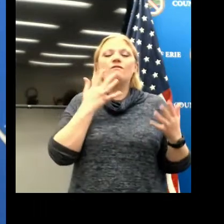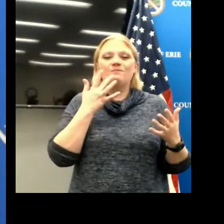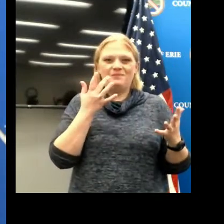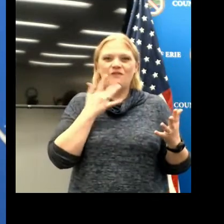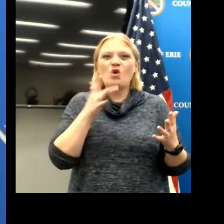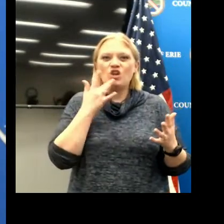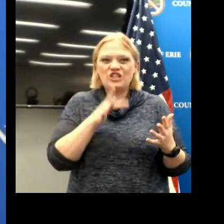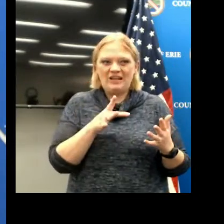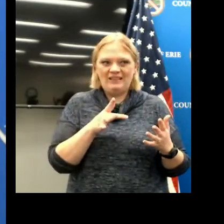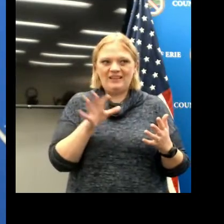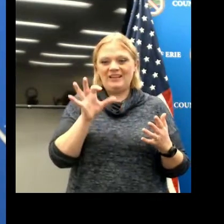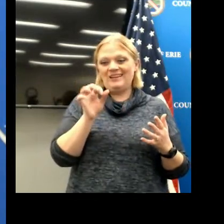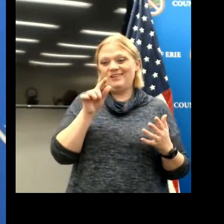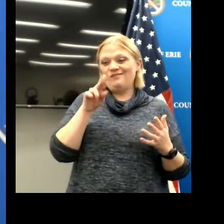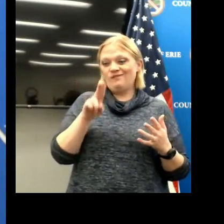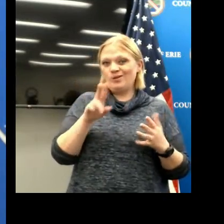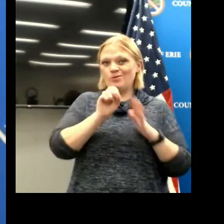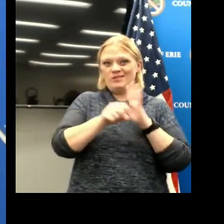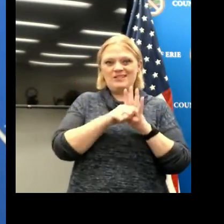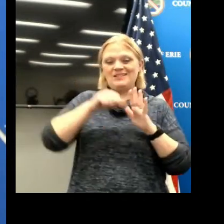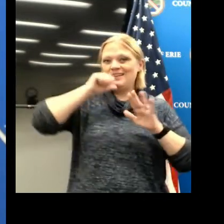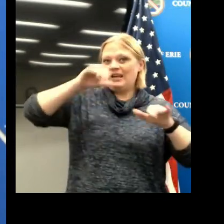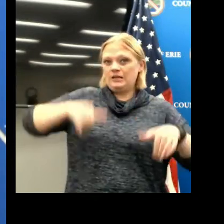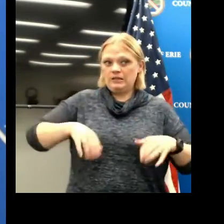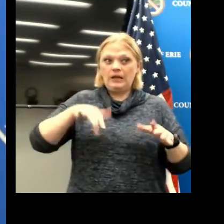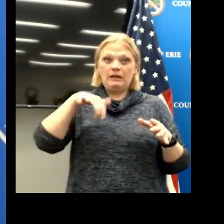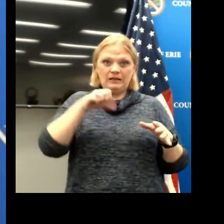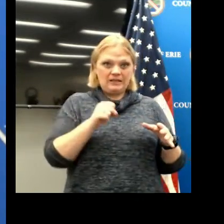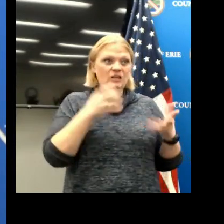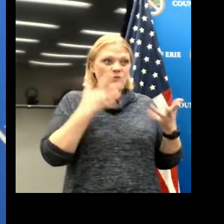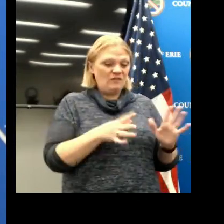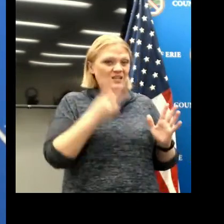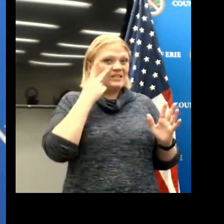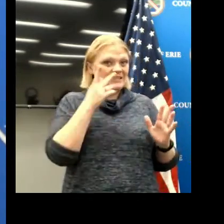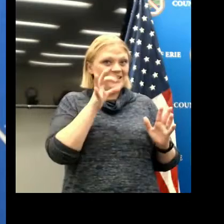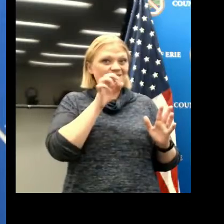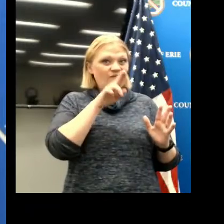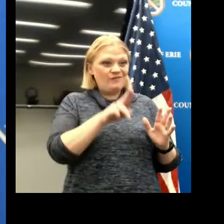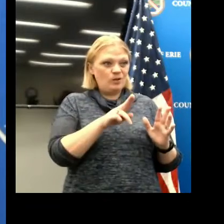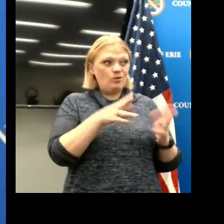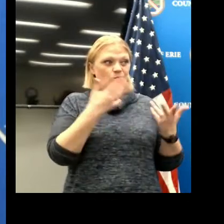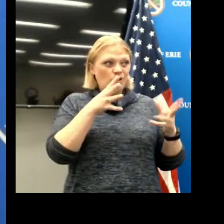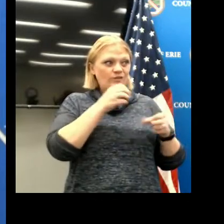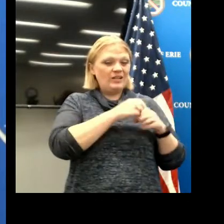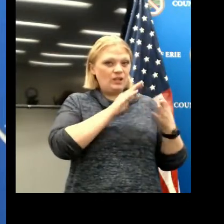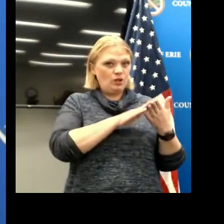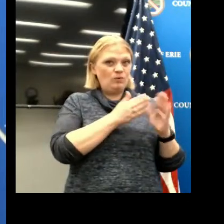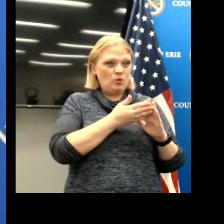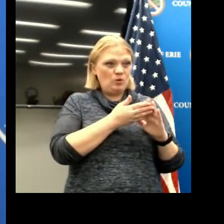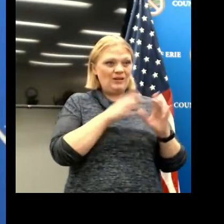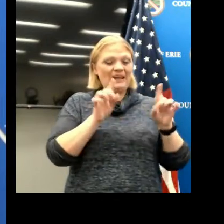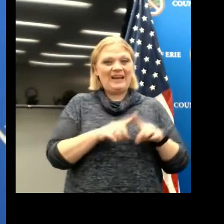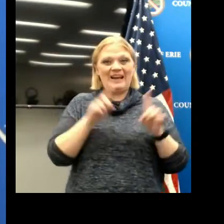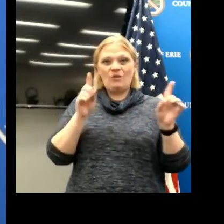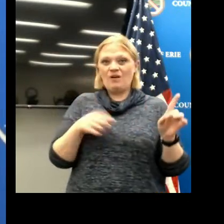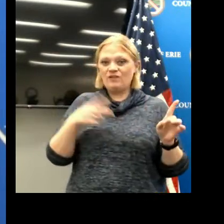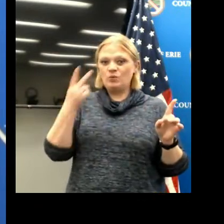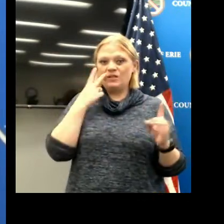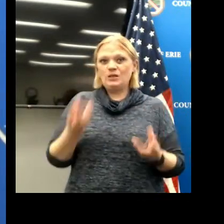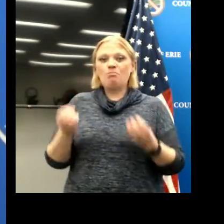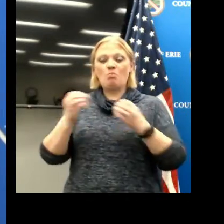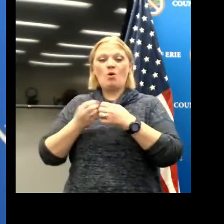seeing documented influenza cases in Erie County, so there is influenza in our community. However, we're seeing much